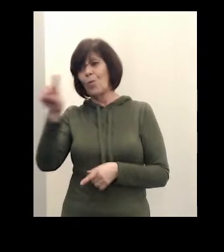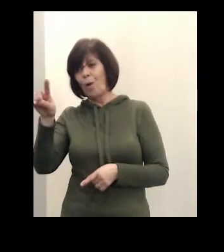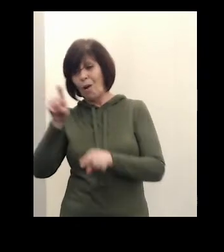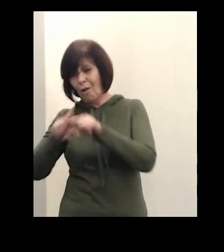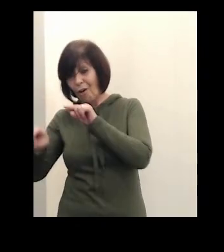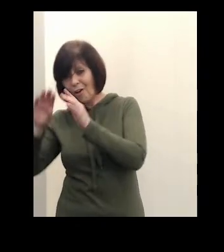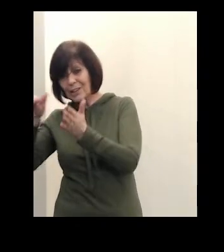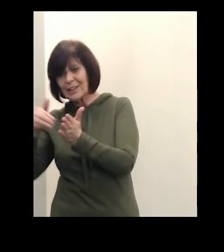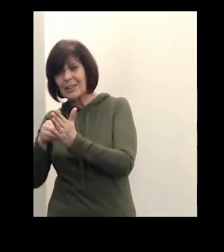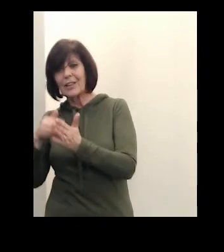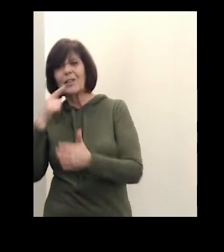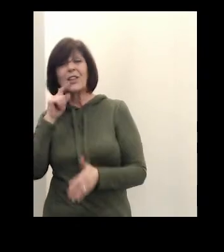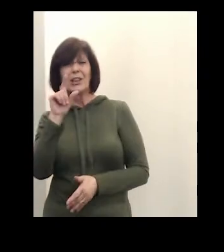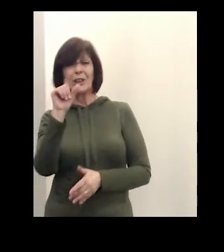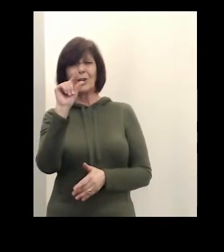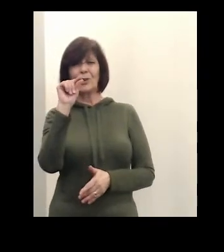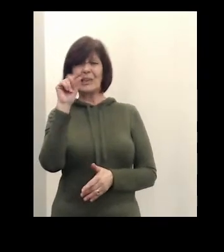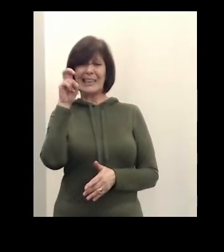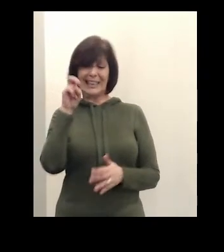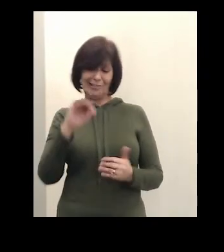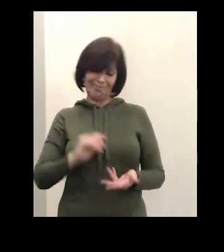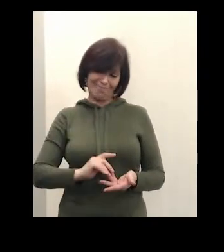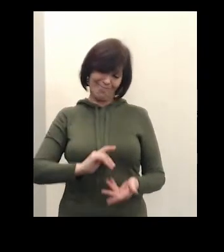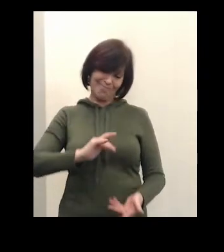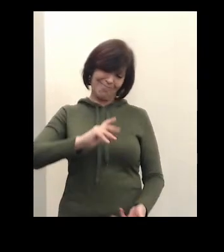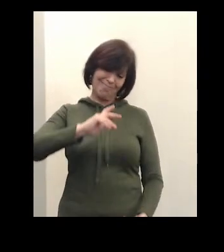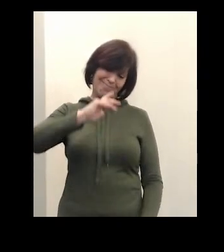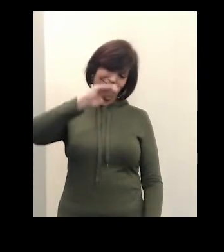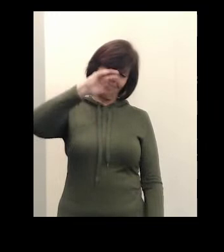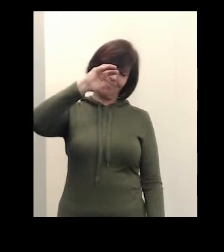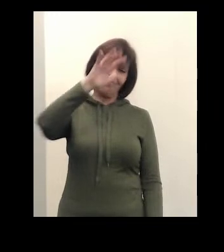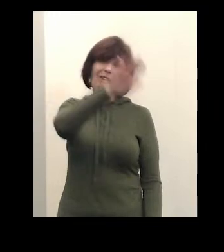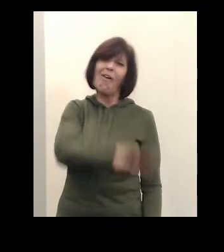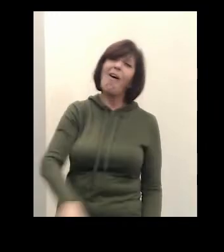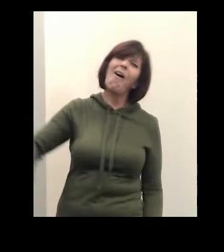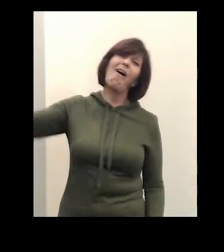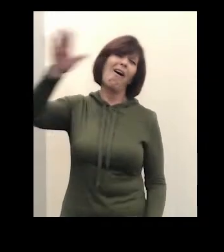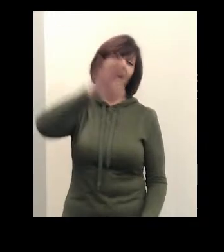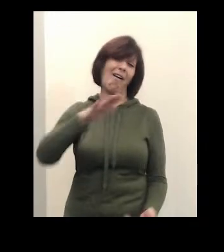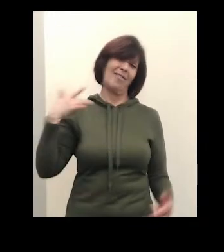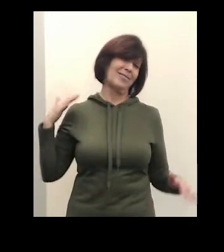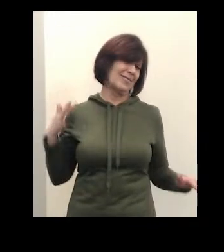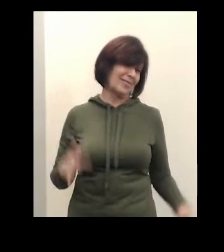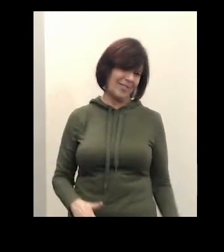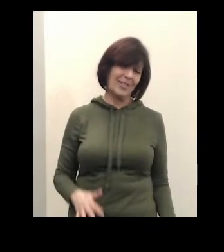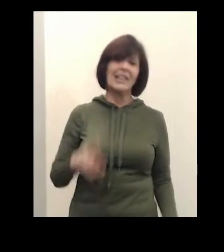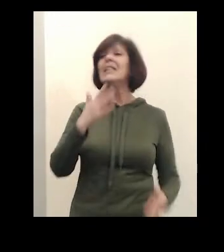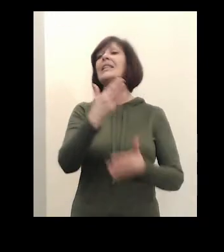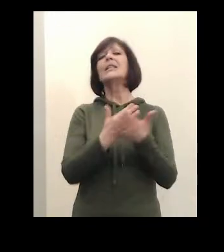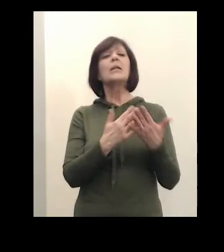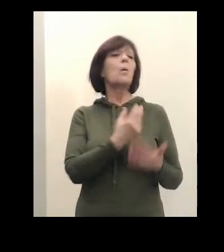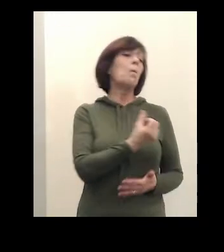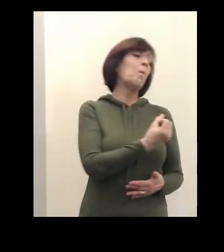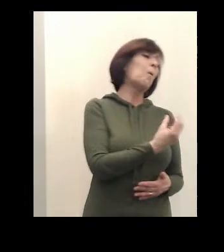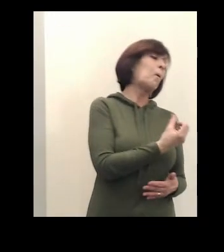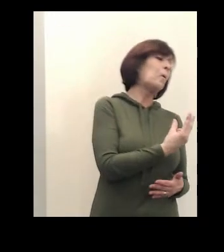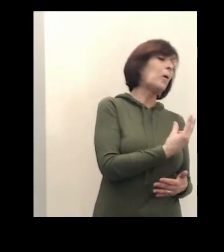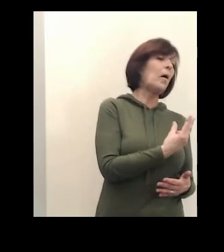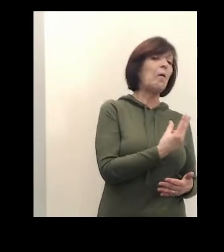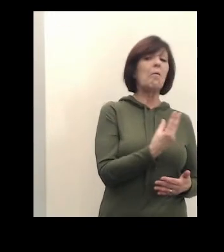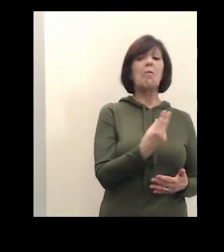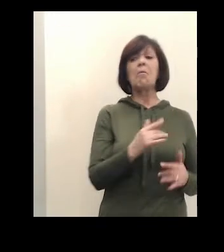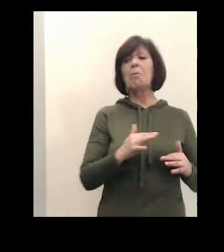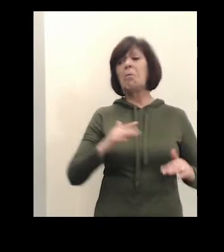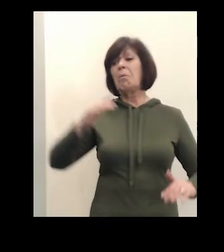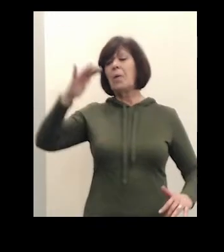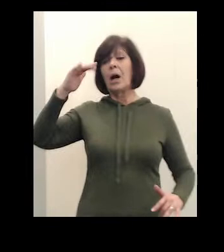got 20 inches plus of snow across all of Erie County, or most of Erie County. Some only got 12 to 15, but it's rare when we have a